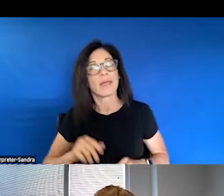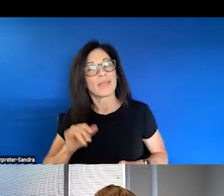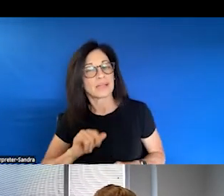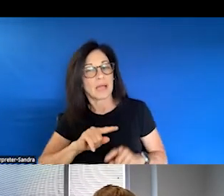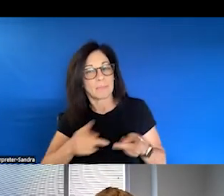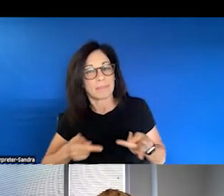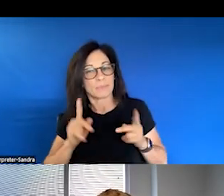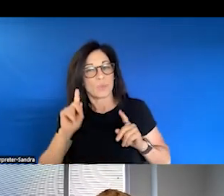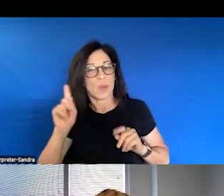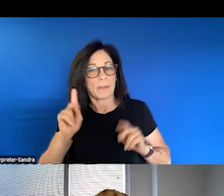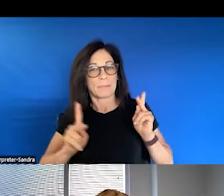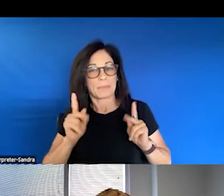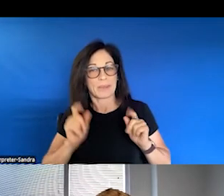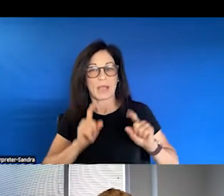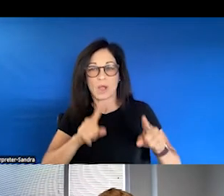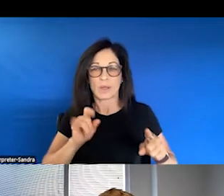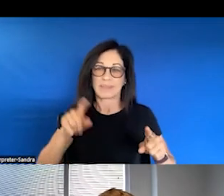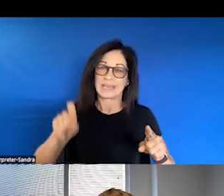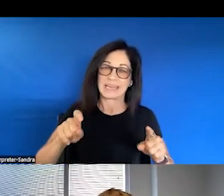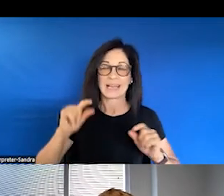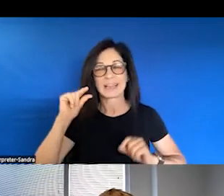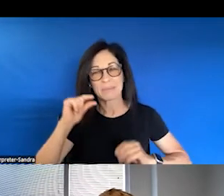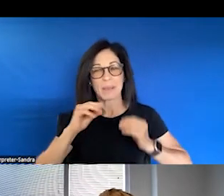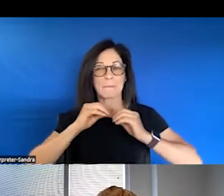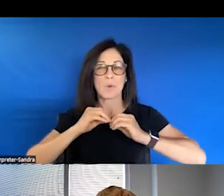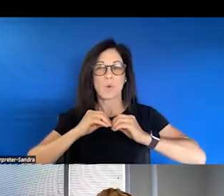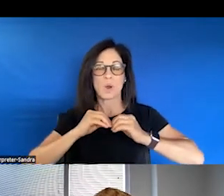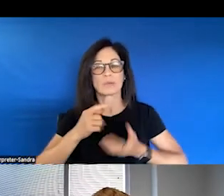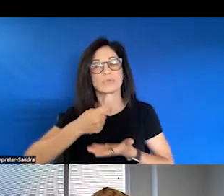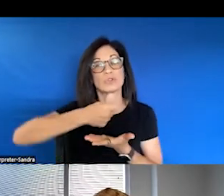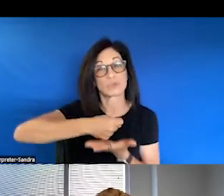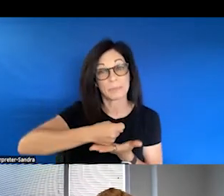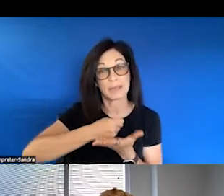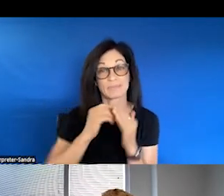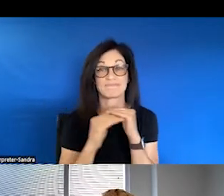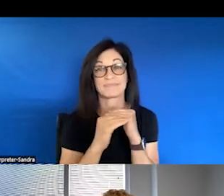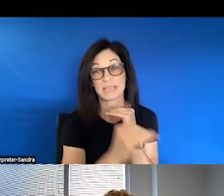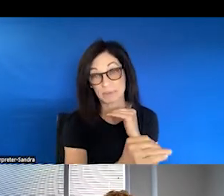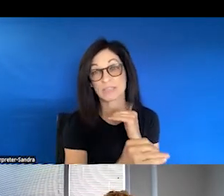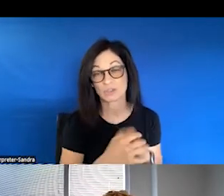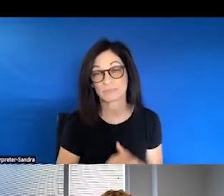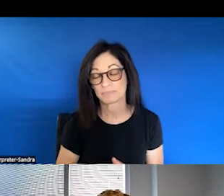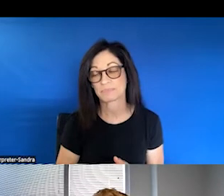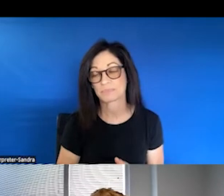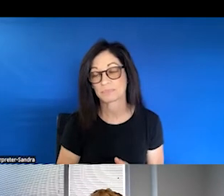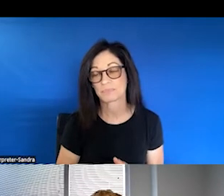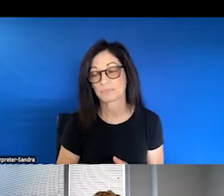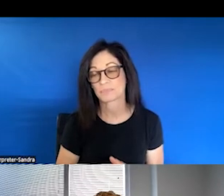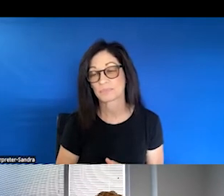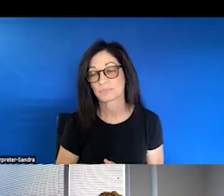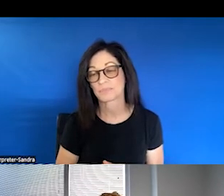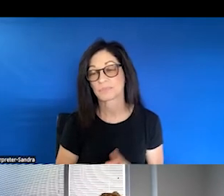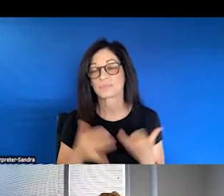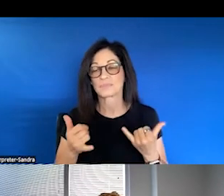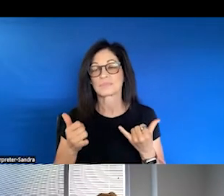to go who need a little bit more treatment stabilization. So clearly we're sort of at